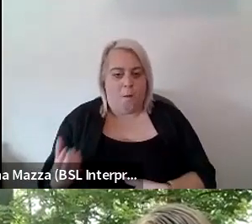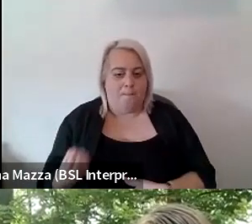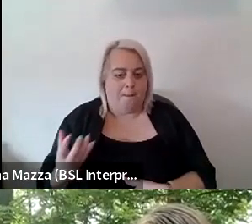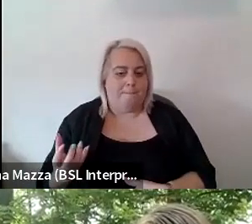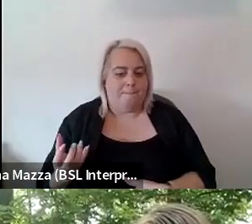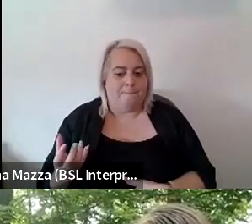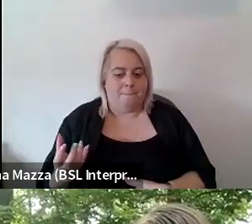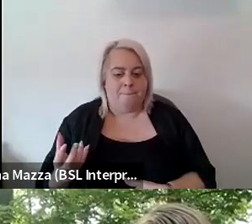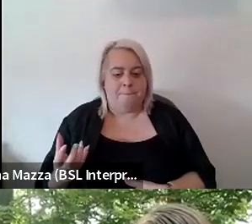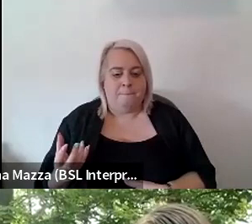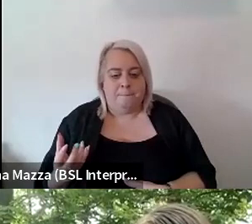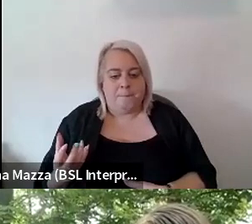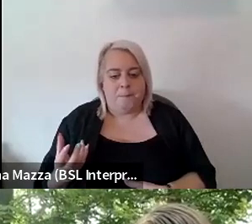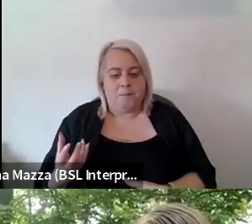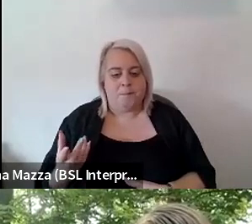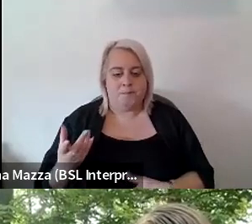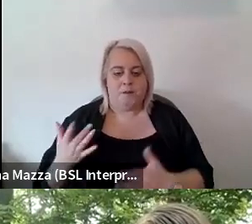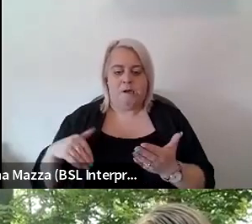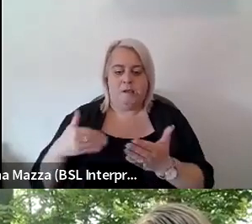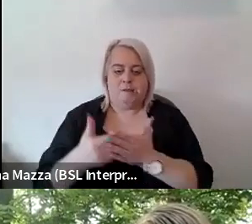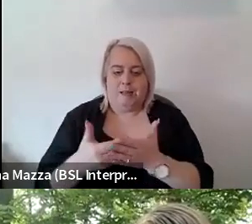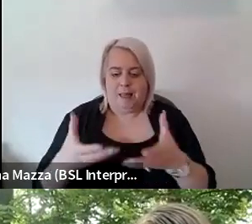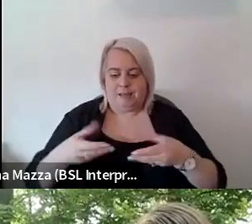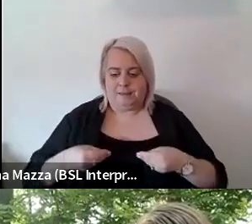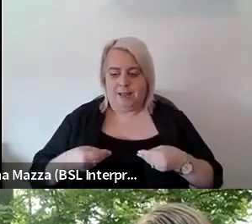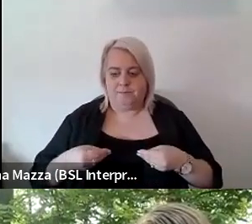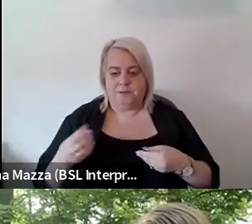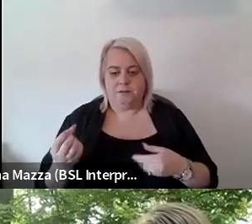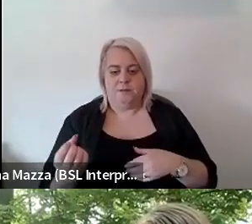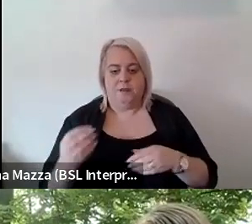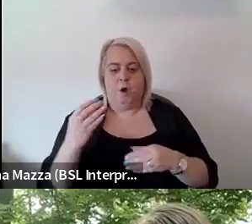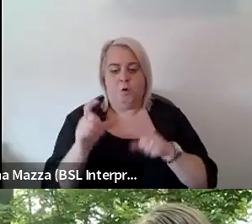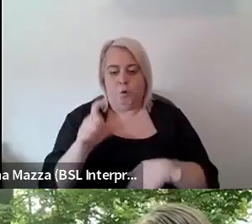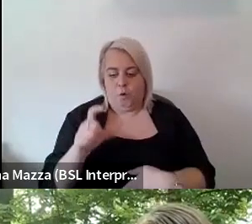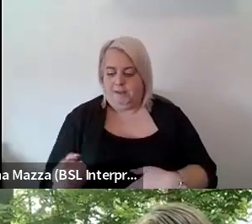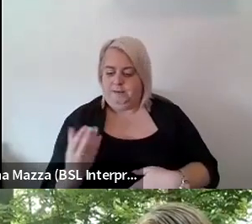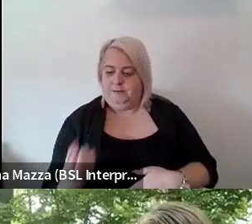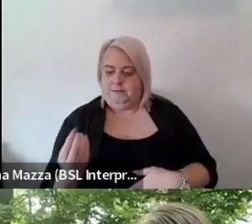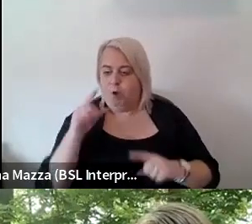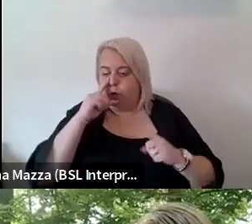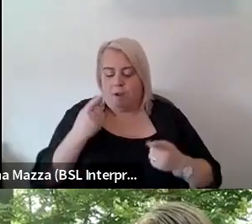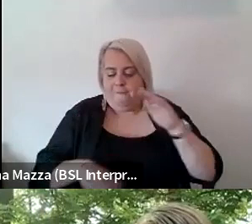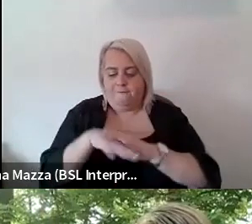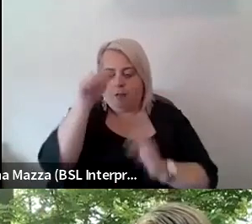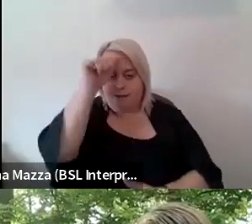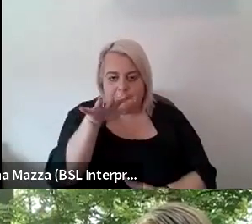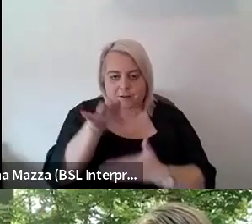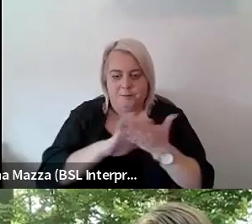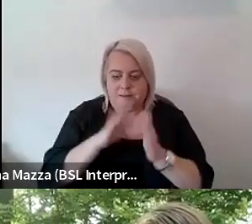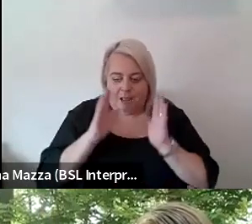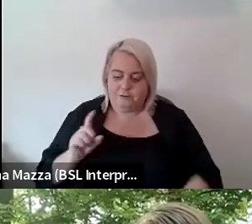as until you kind of accept the cookies, you're not going to get the same experience. So it definitely always gets on the way to start